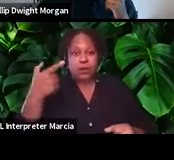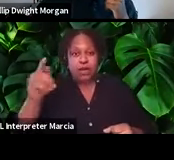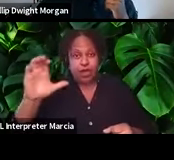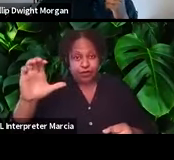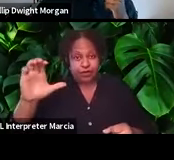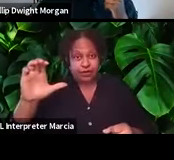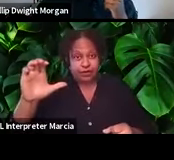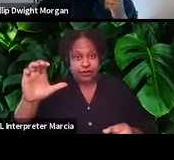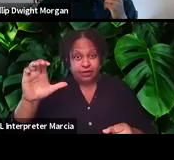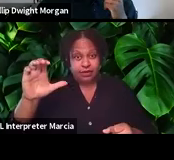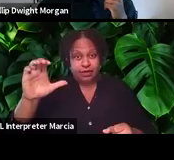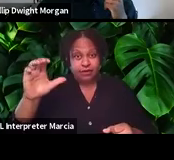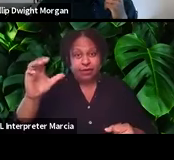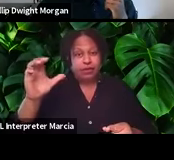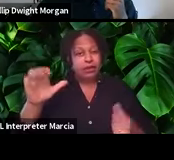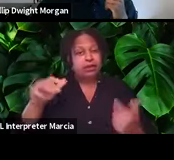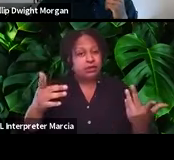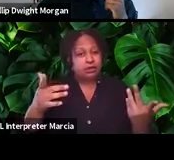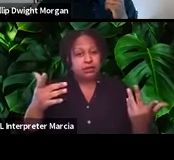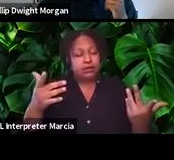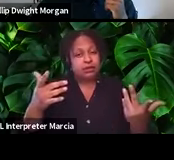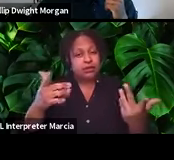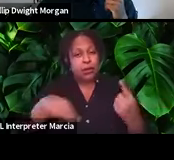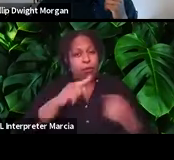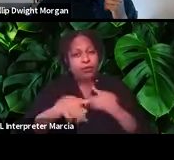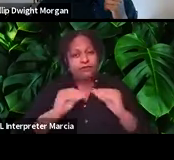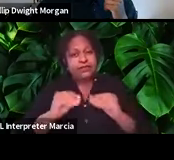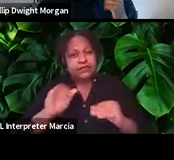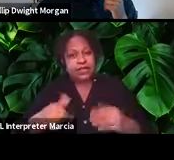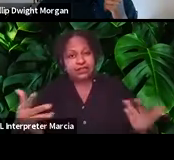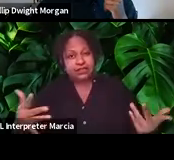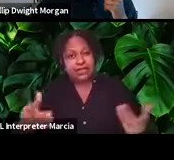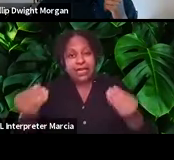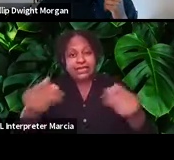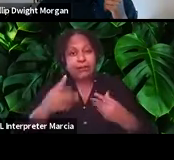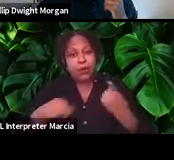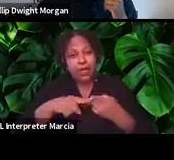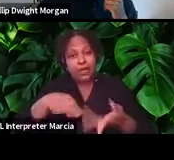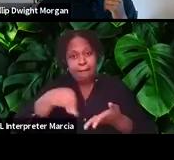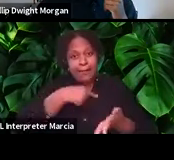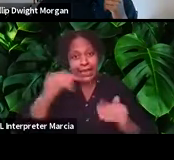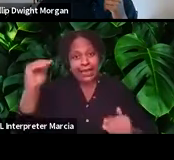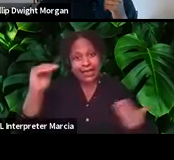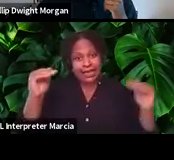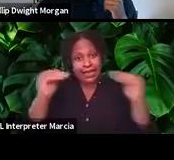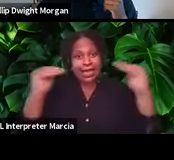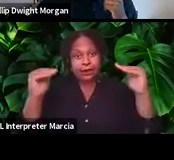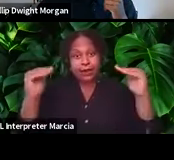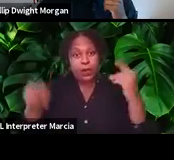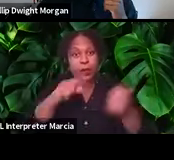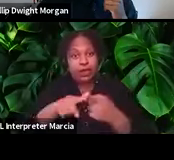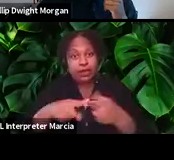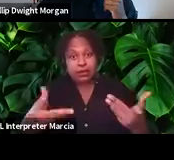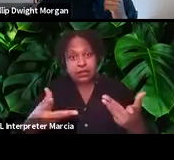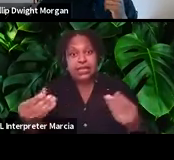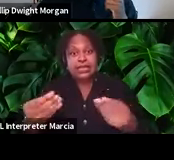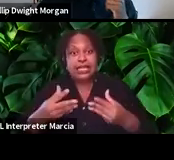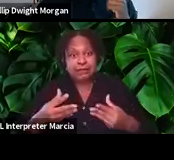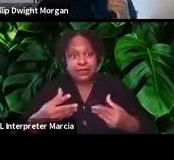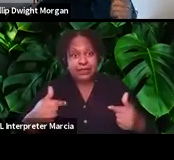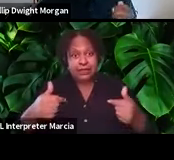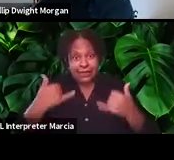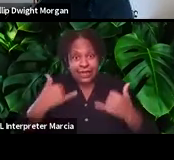Tell me when that gets corrected. Let me know when I could get pay equity. Let me know when I, with my